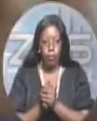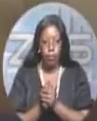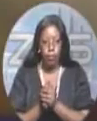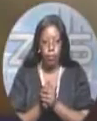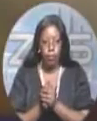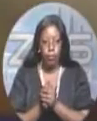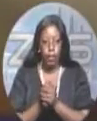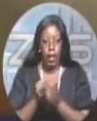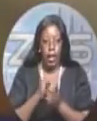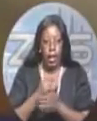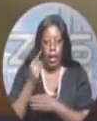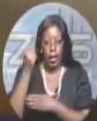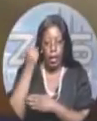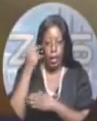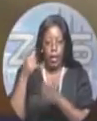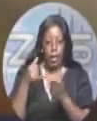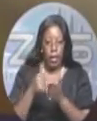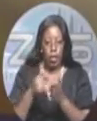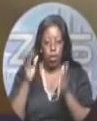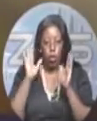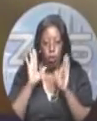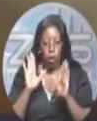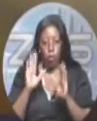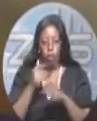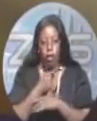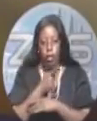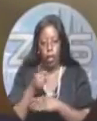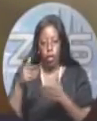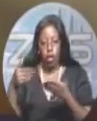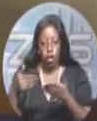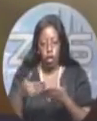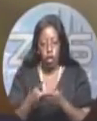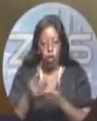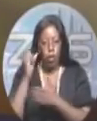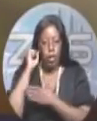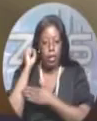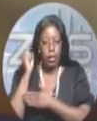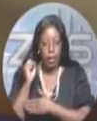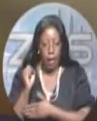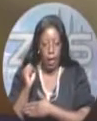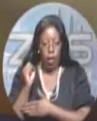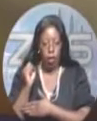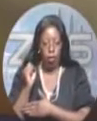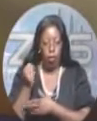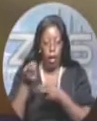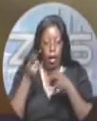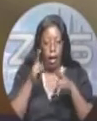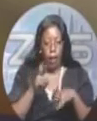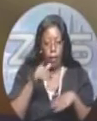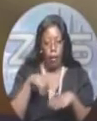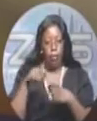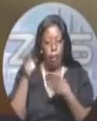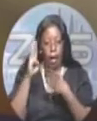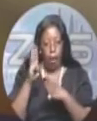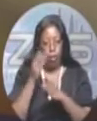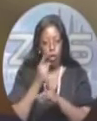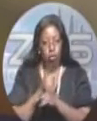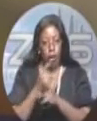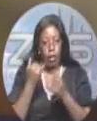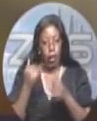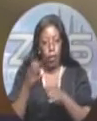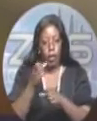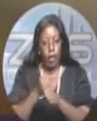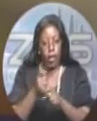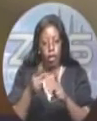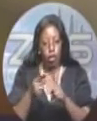Well, I think it's wonderful. There's a new sound that's happening in the Bahamas right now, and I want to get to it so